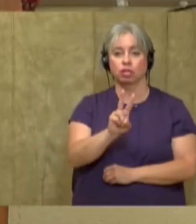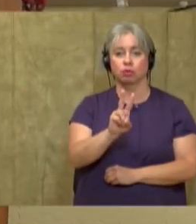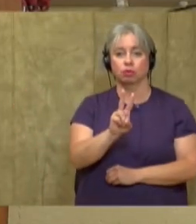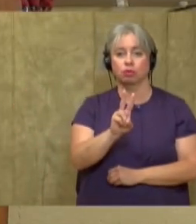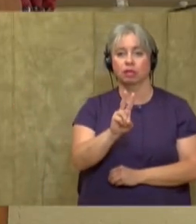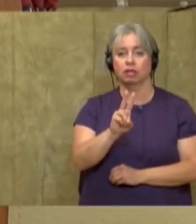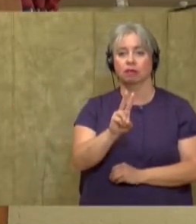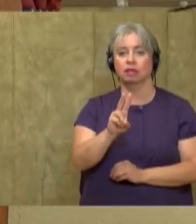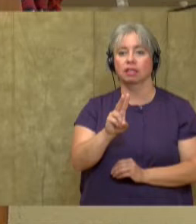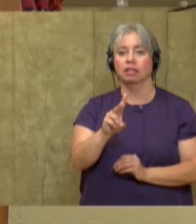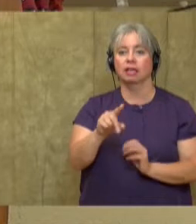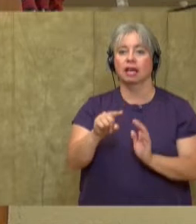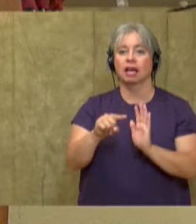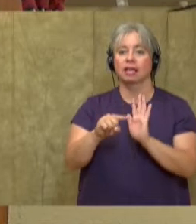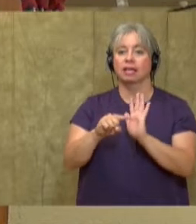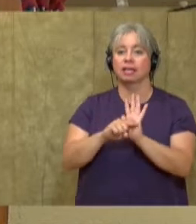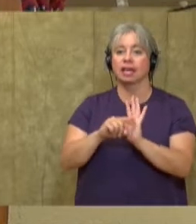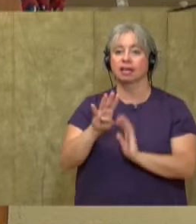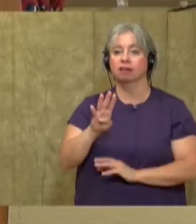a negative now.